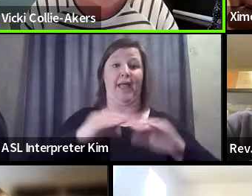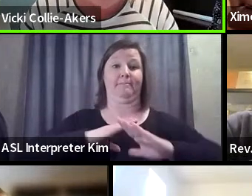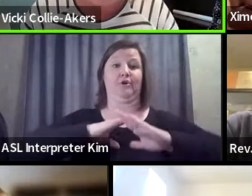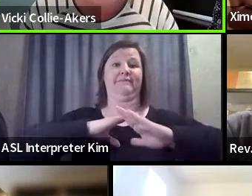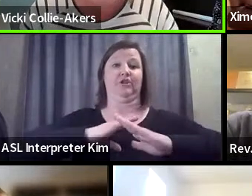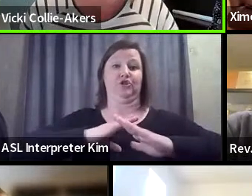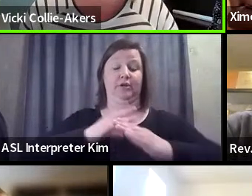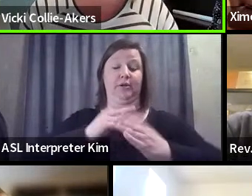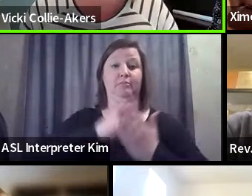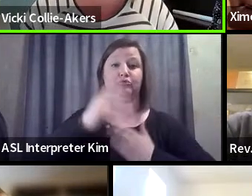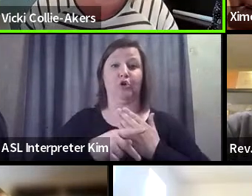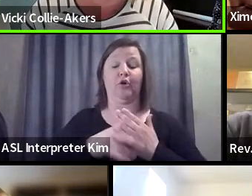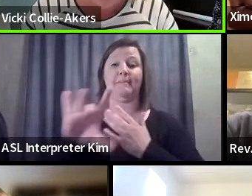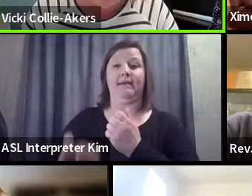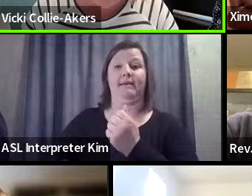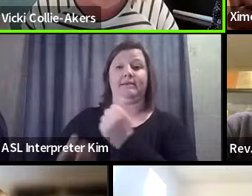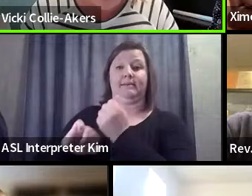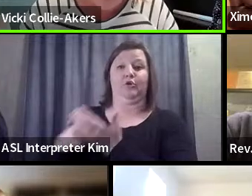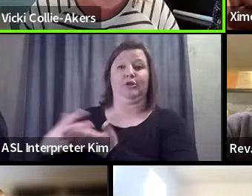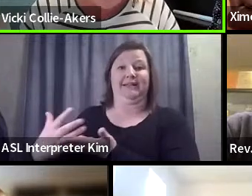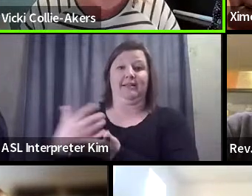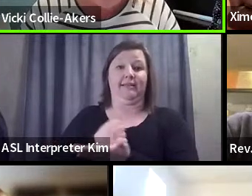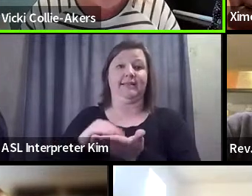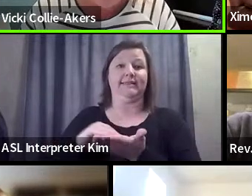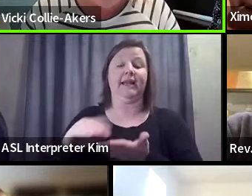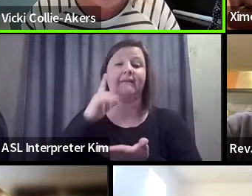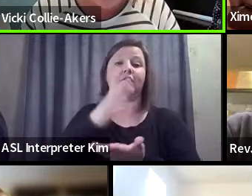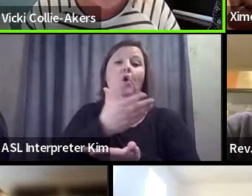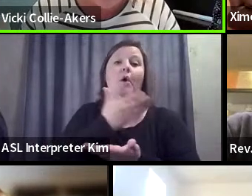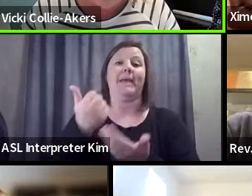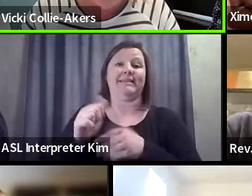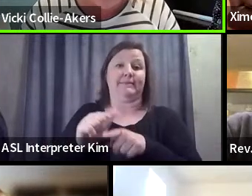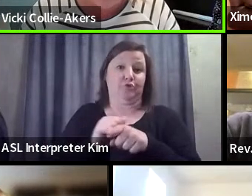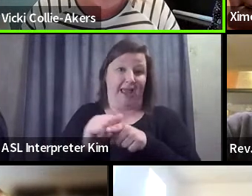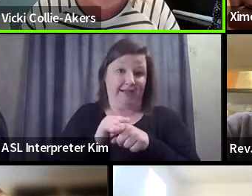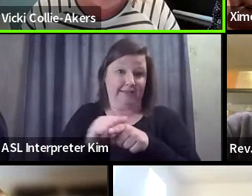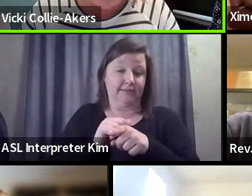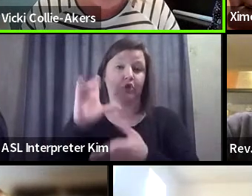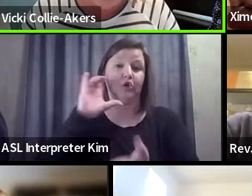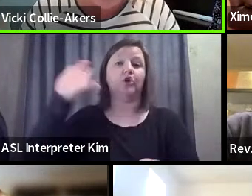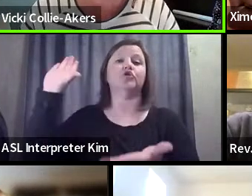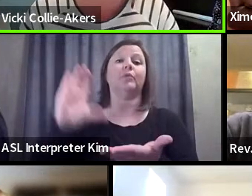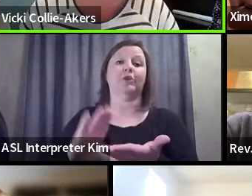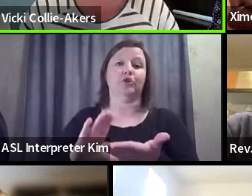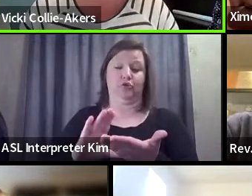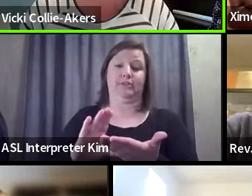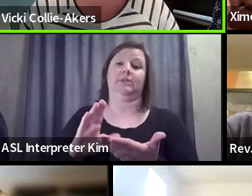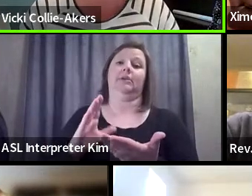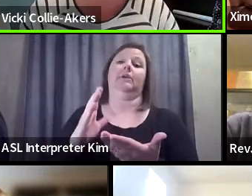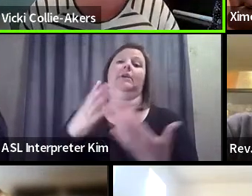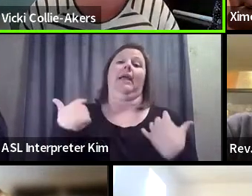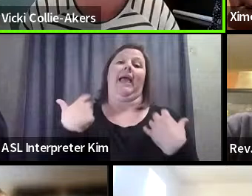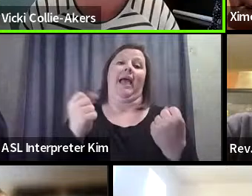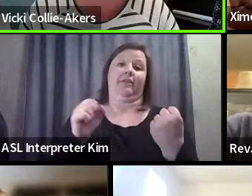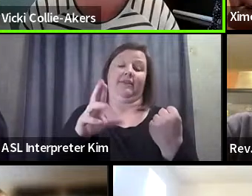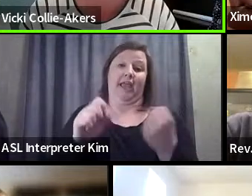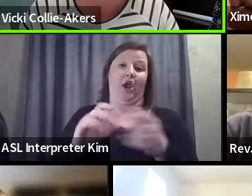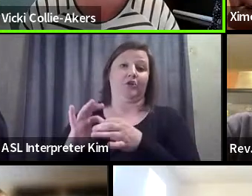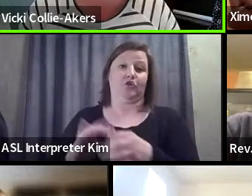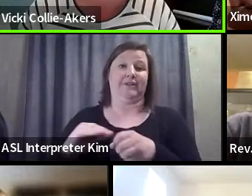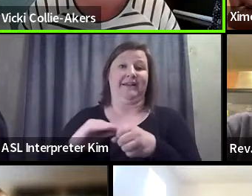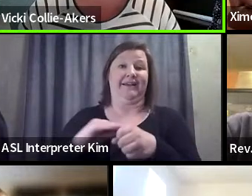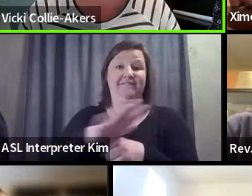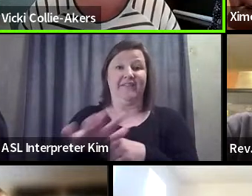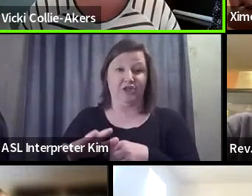collection of data and providing best practice guidance to reduce healthcare associated infections within the KU hospital